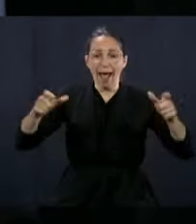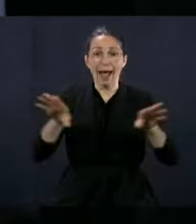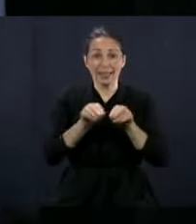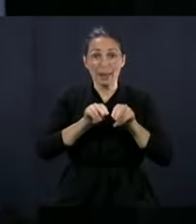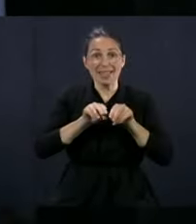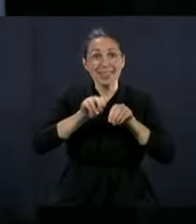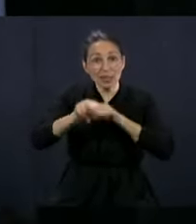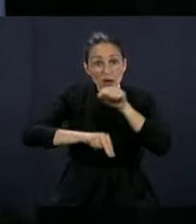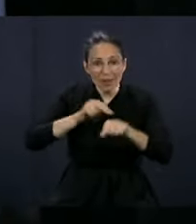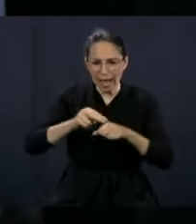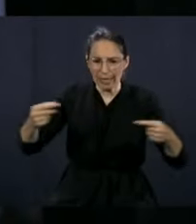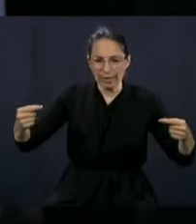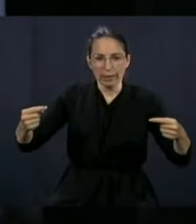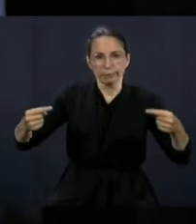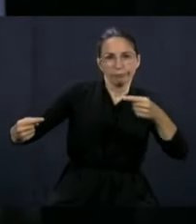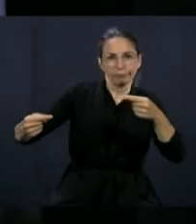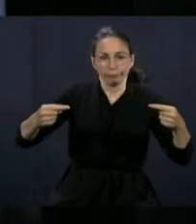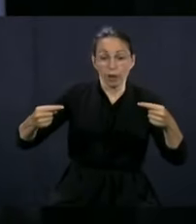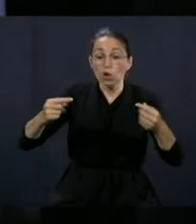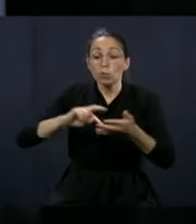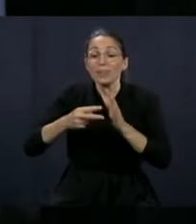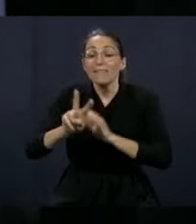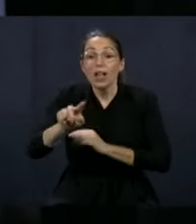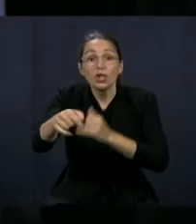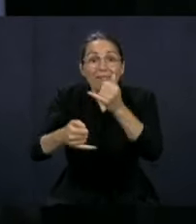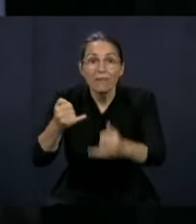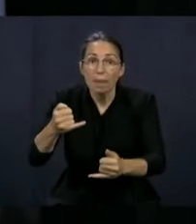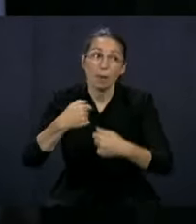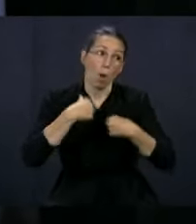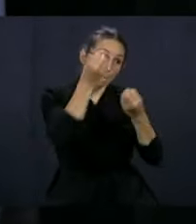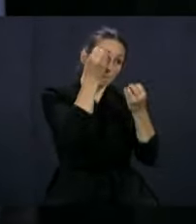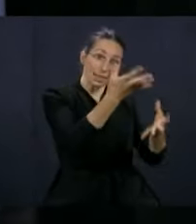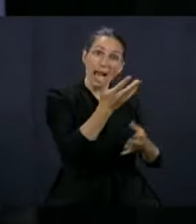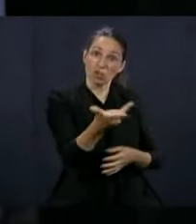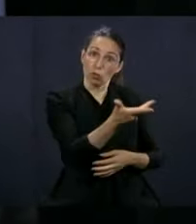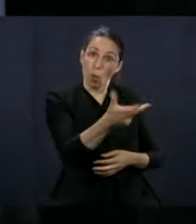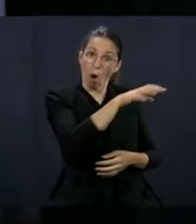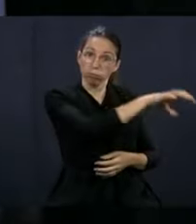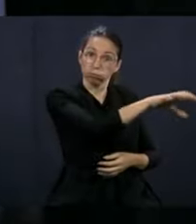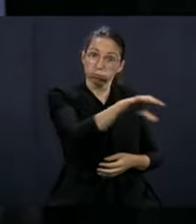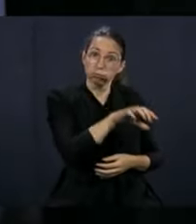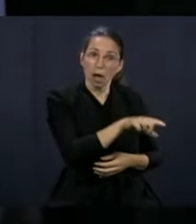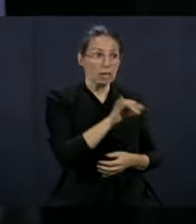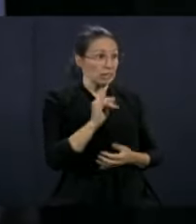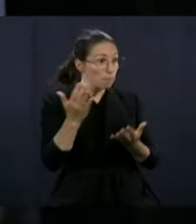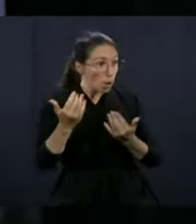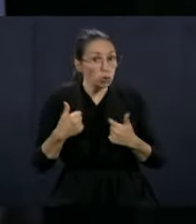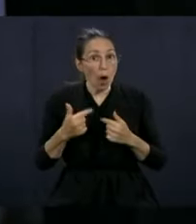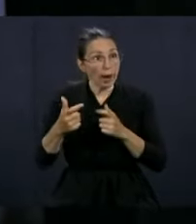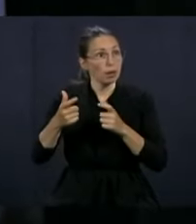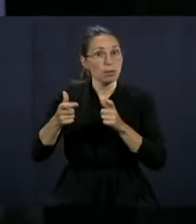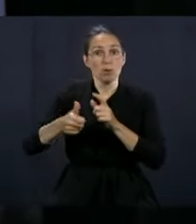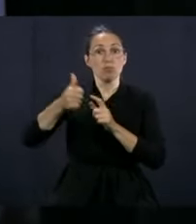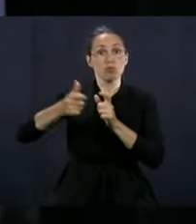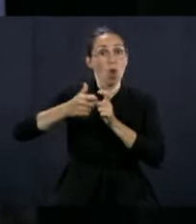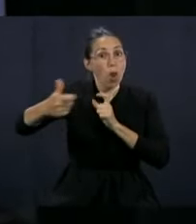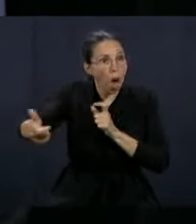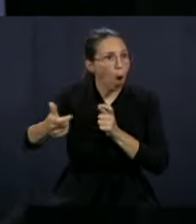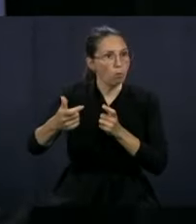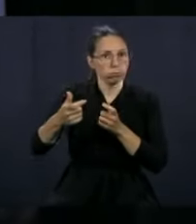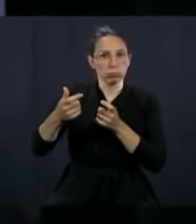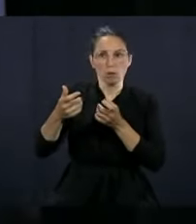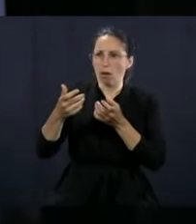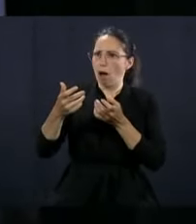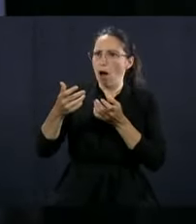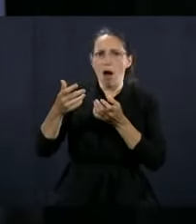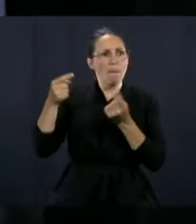Friday. What I wish to say to all three opposition parties is that if it's necessary to prolong